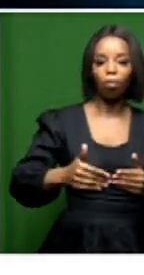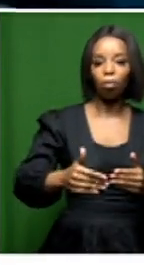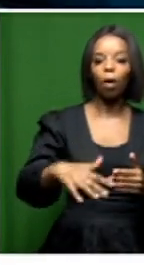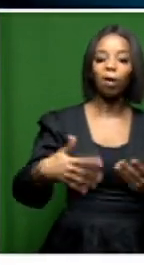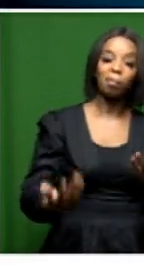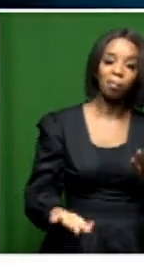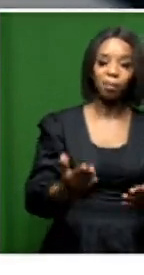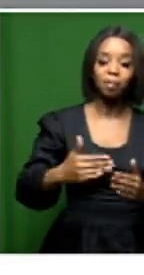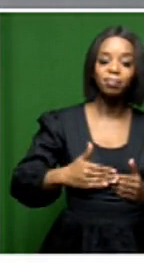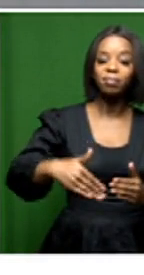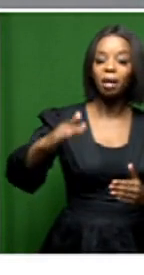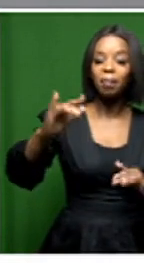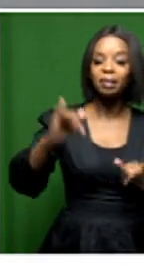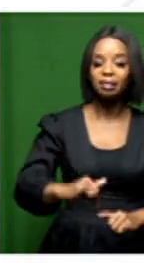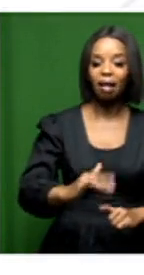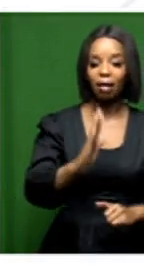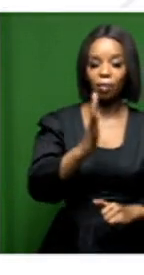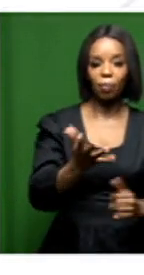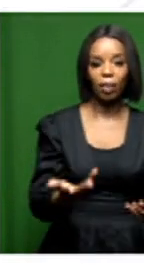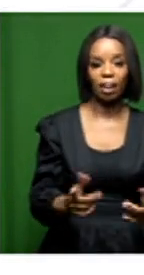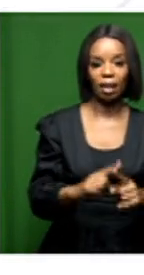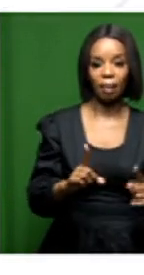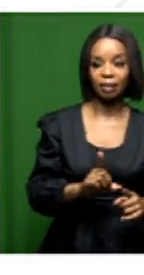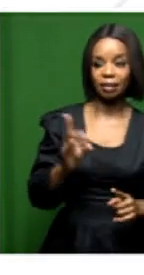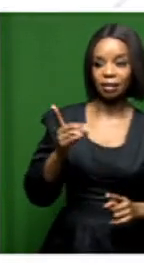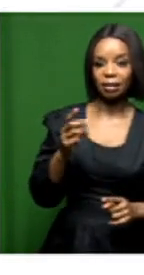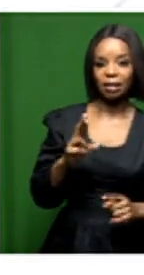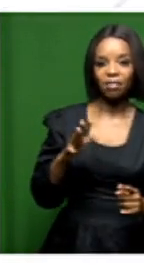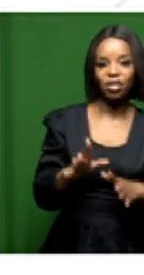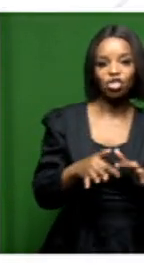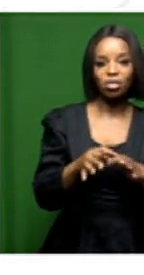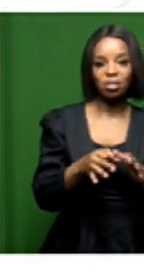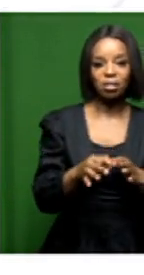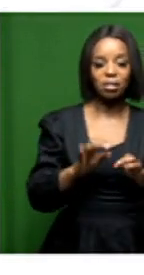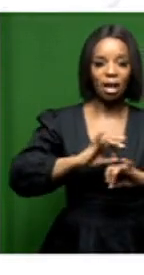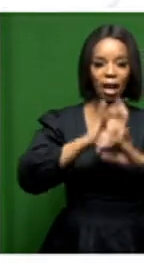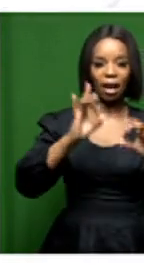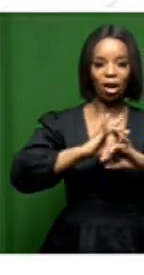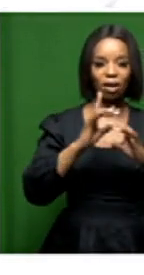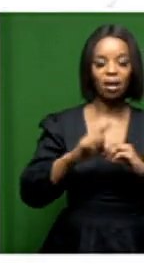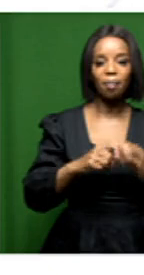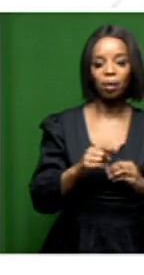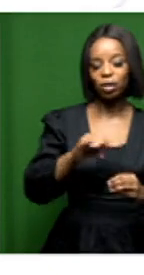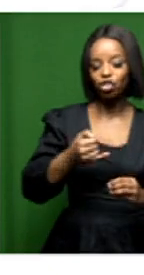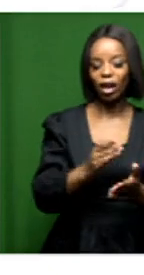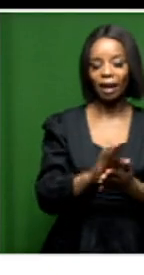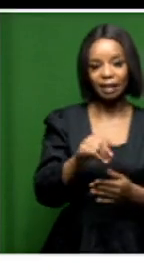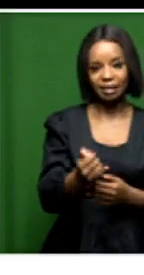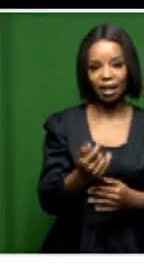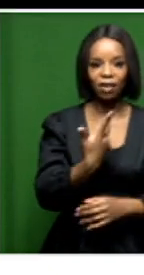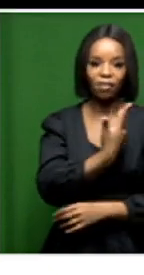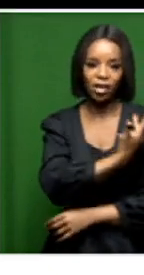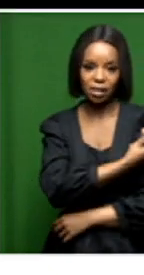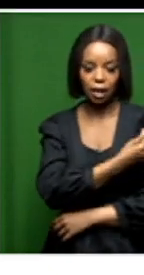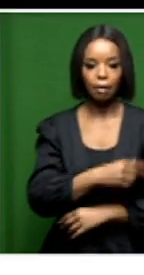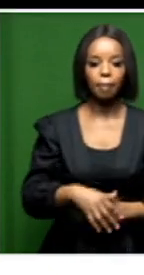Dr. Fauci also clarifying concerns about the J&J vaccine. While the single-dose J&J has been